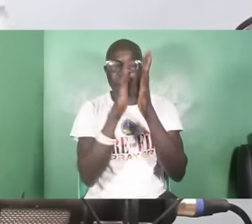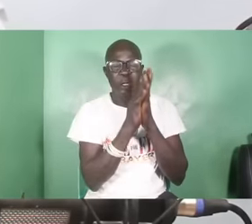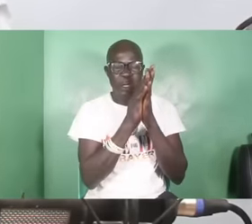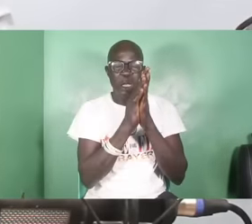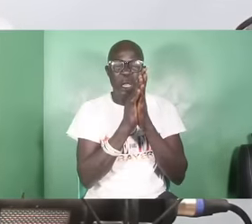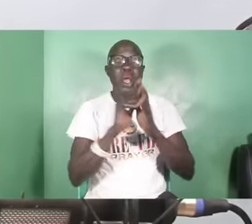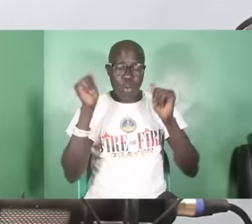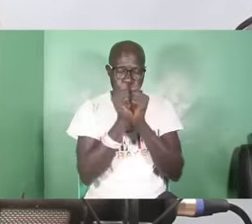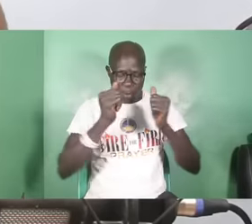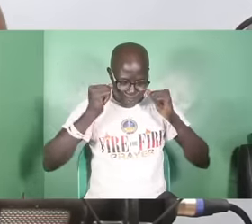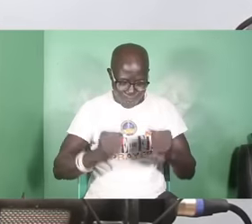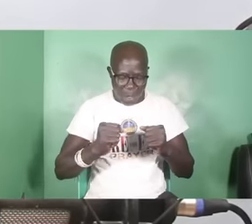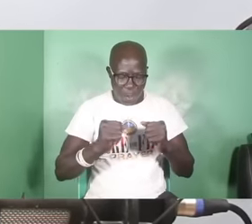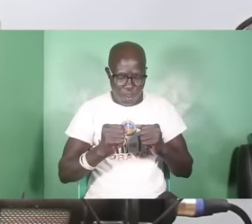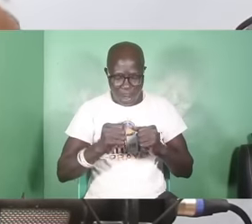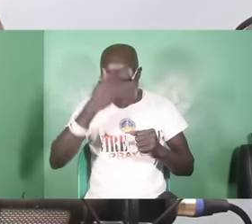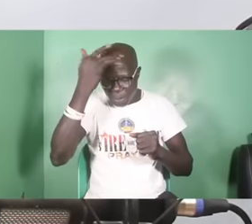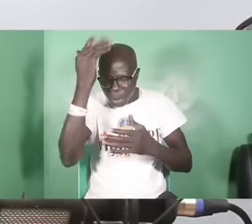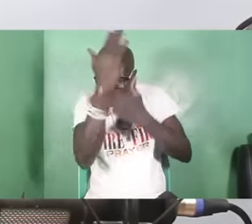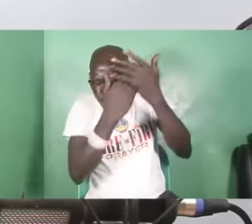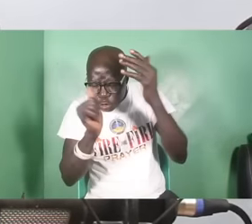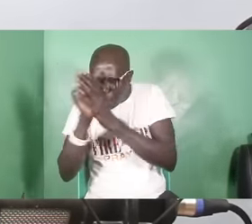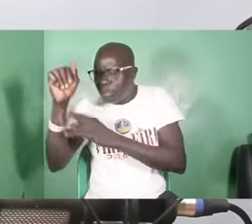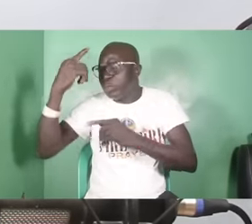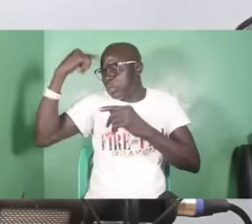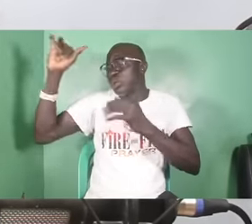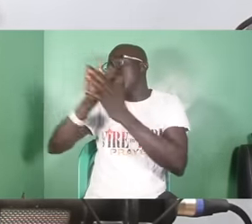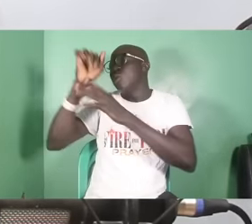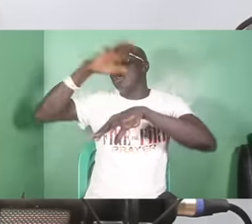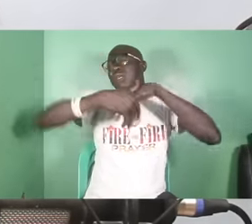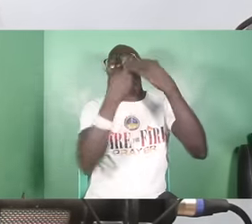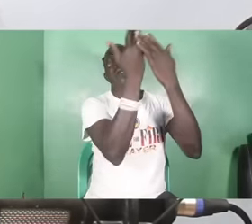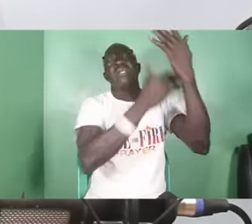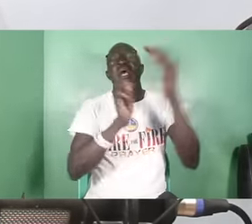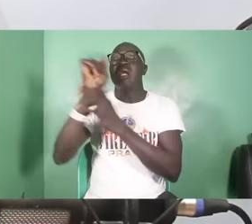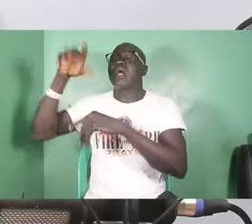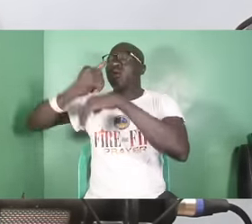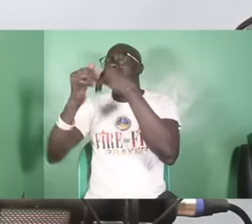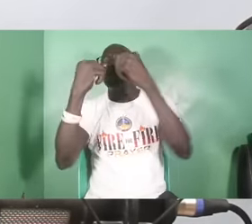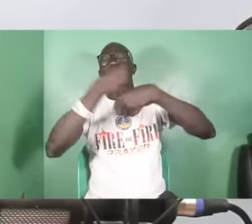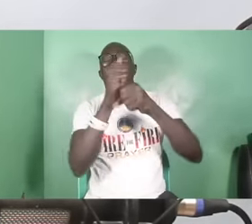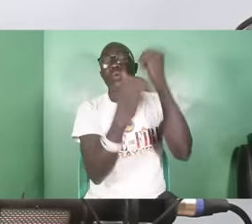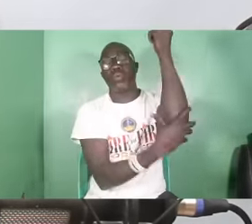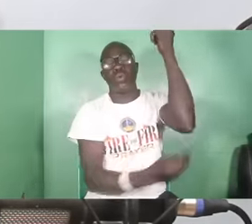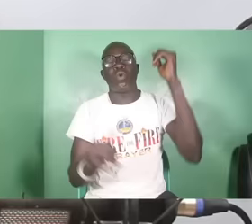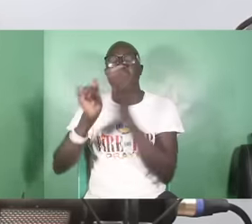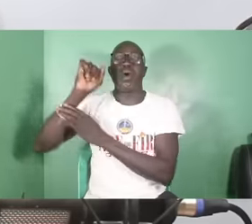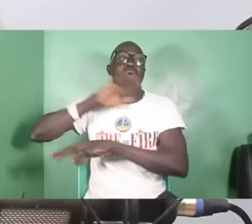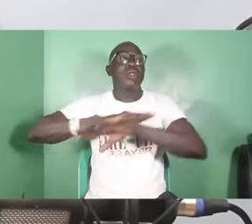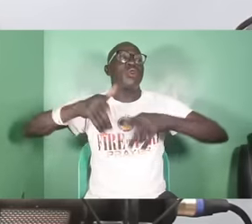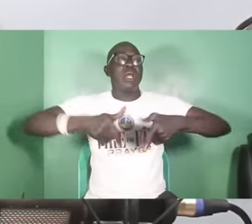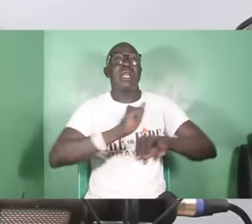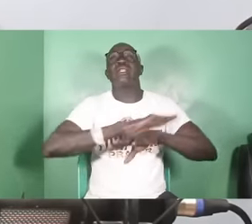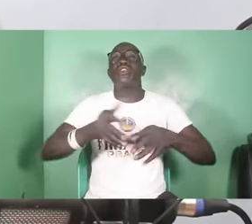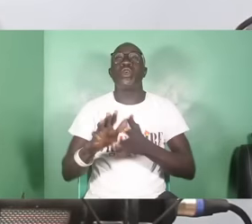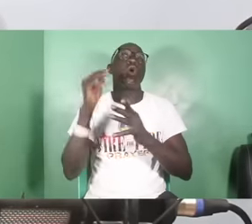need prayer ati agbara and power tori awon emi ti mo to do because of the spirit that comes in ibe na ti so di akure te that's why they make you non-entity ti o je ki awon